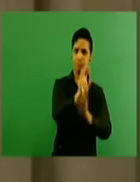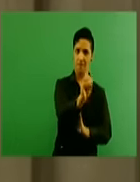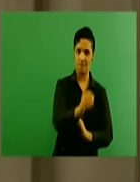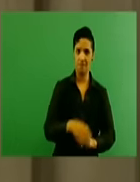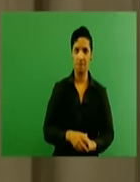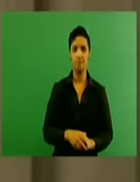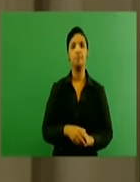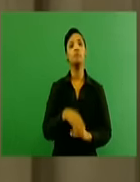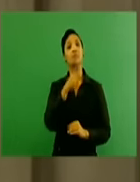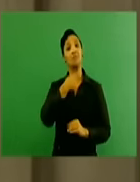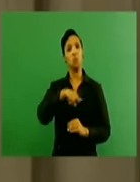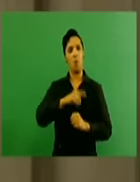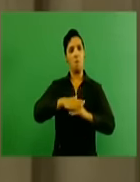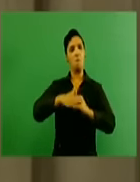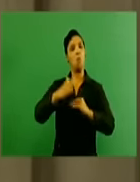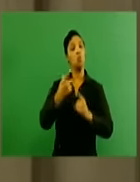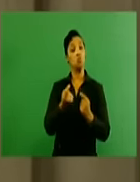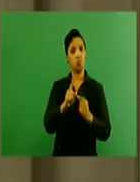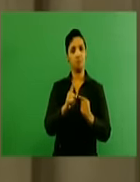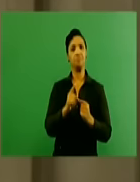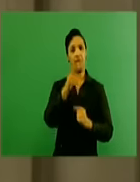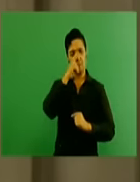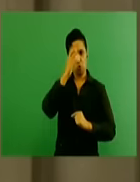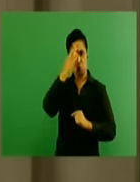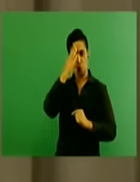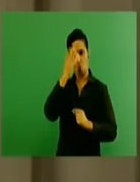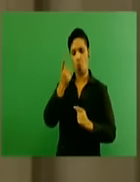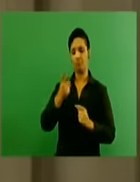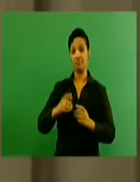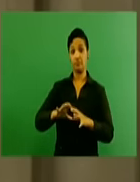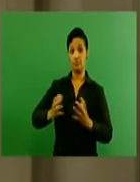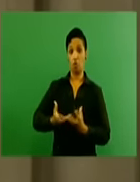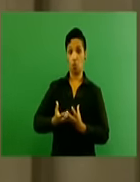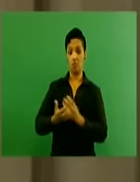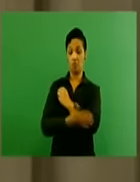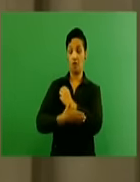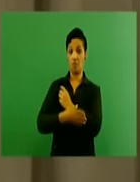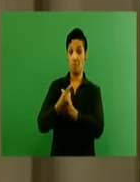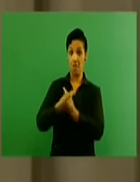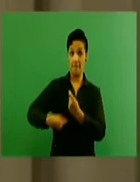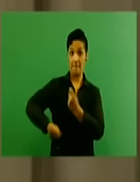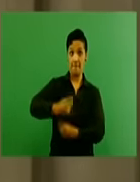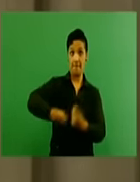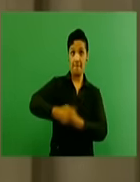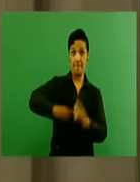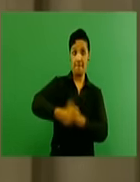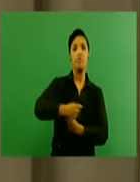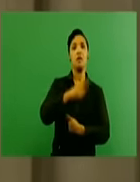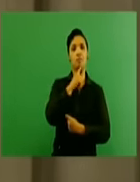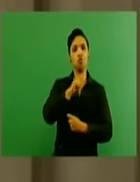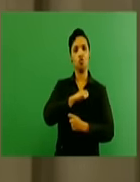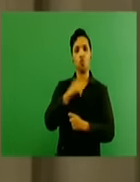provided additional impetus to renewed capital flows to emerging markets observed since